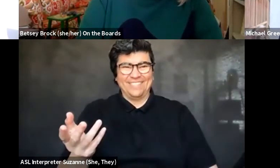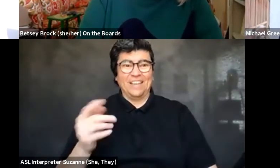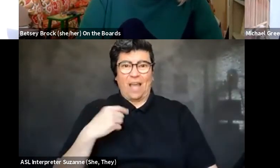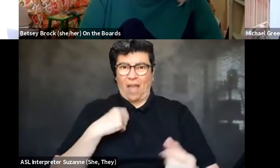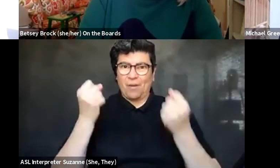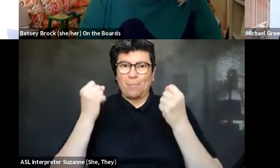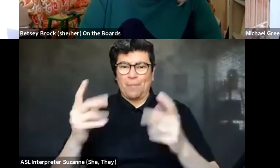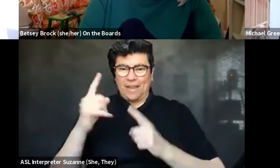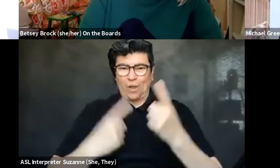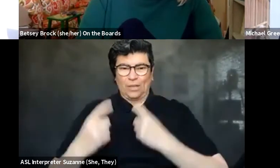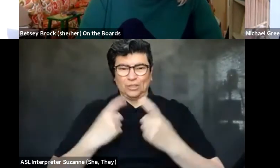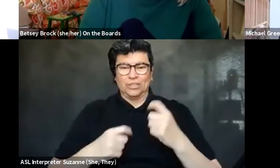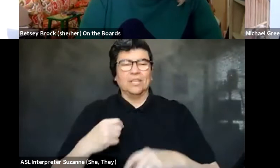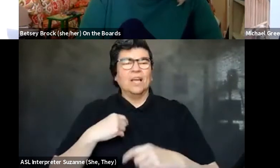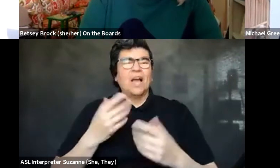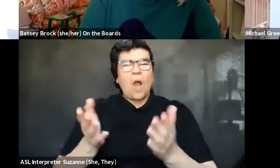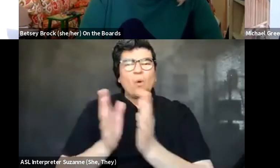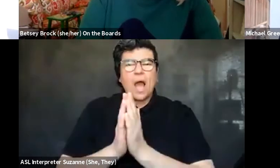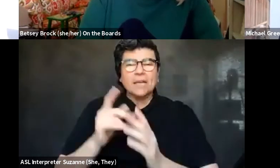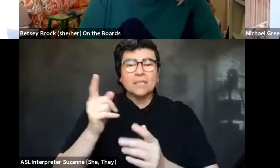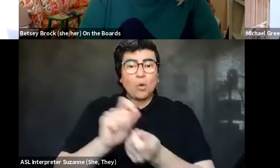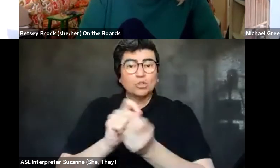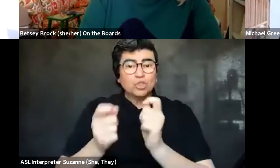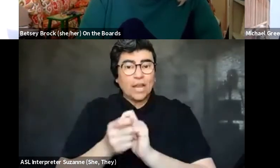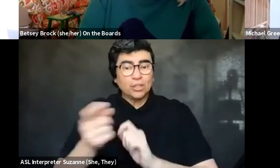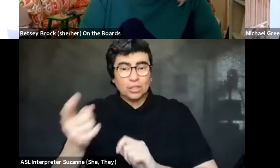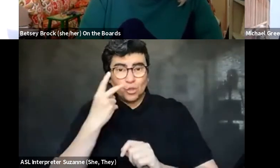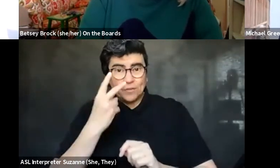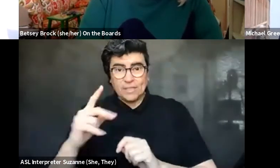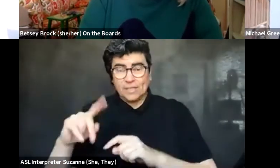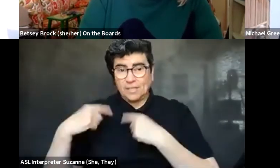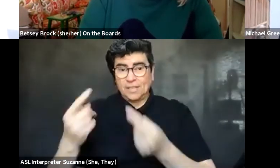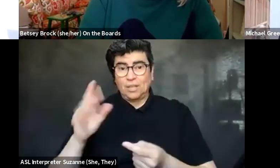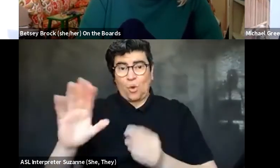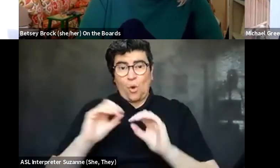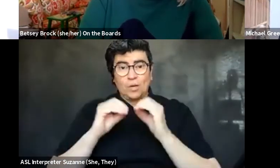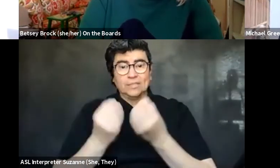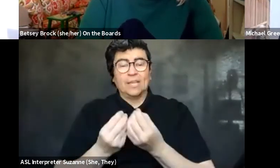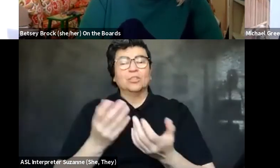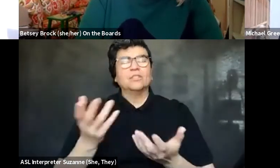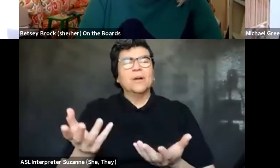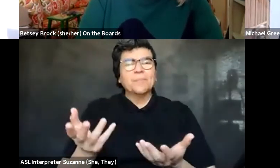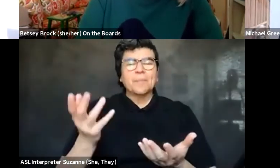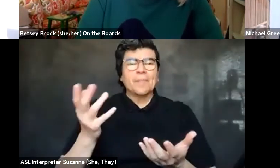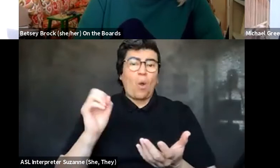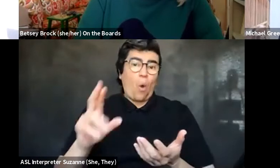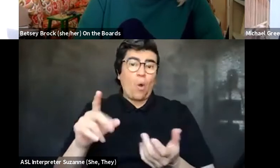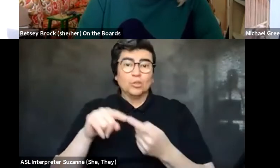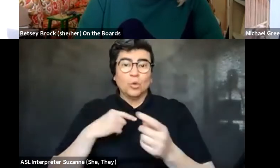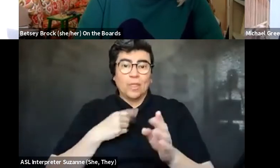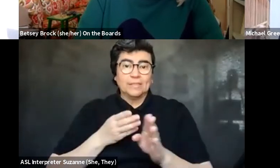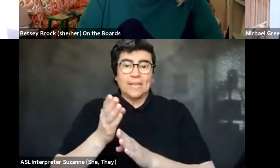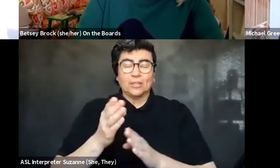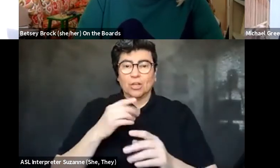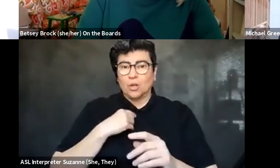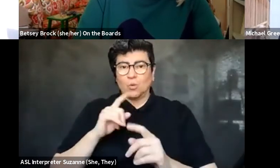lot of questions coming in. Let me ask, of the changes that you have seen at your organizations or to the sector in response to the